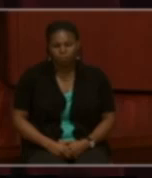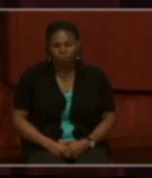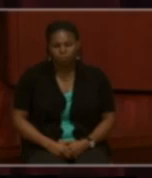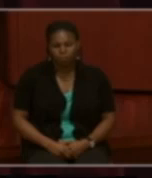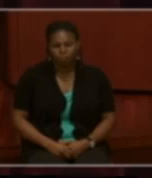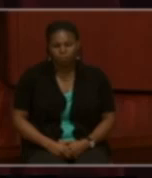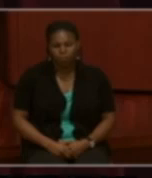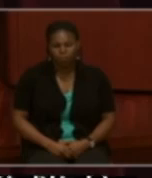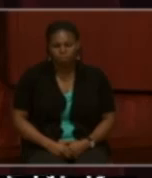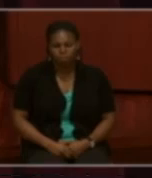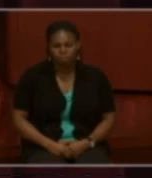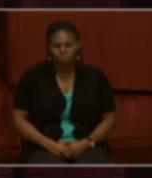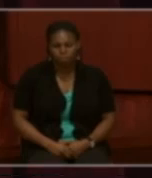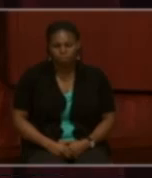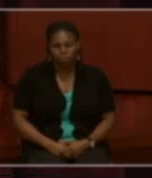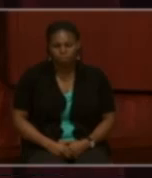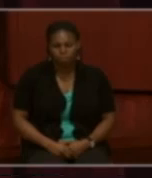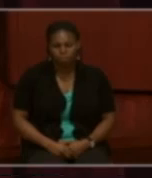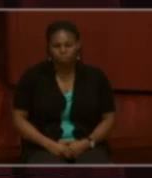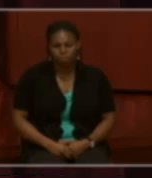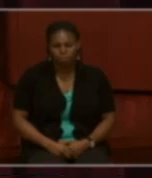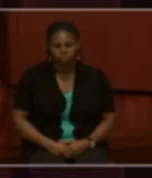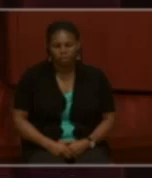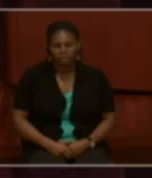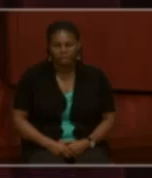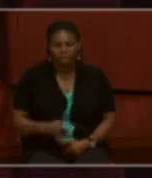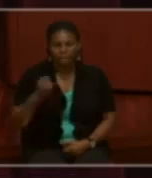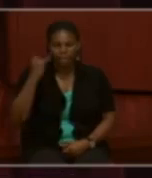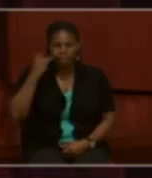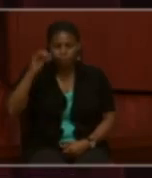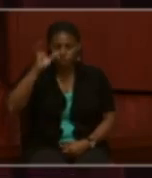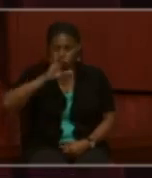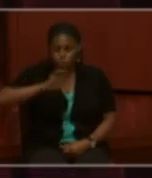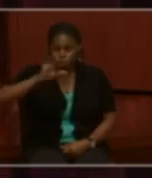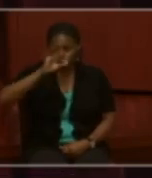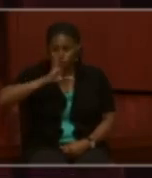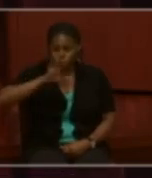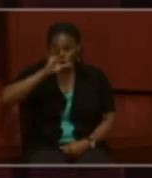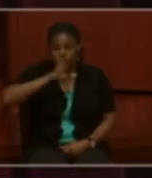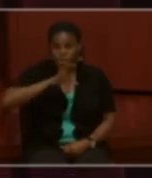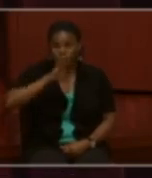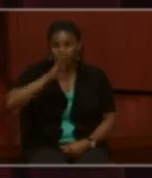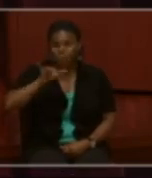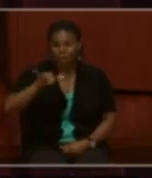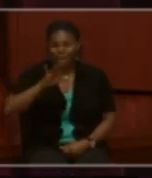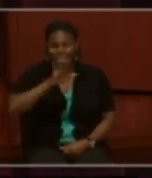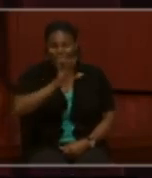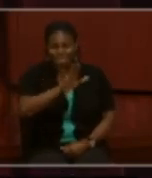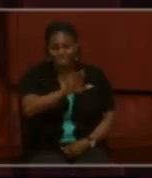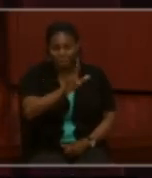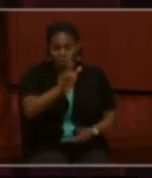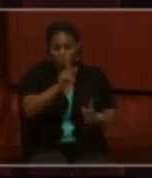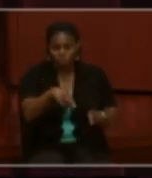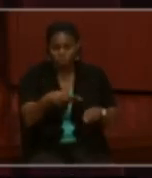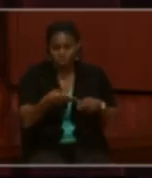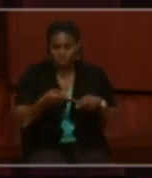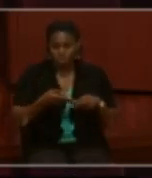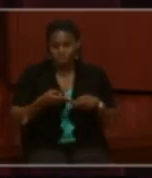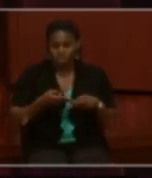the one caveat I would give is, even if you search by that person's name